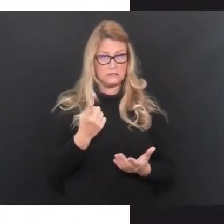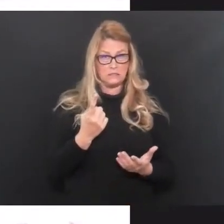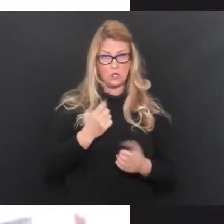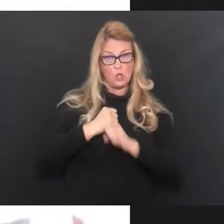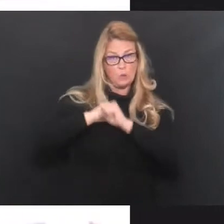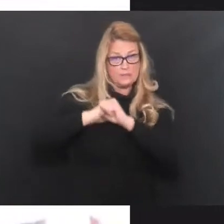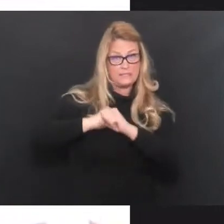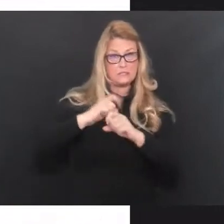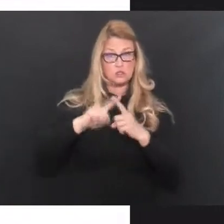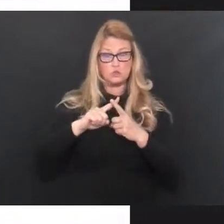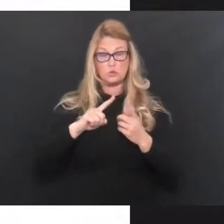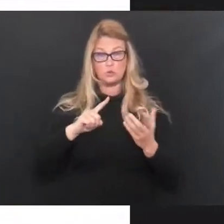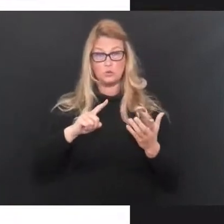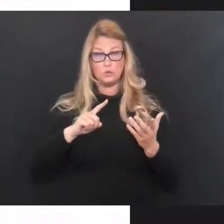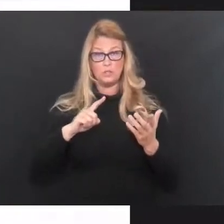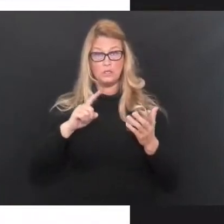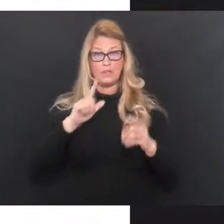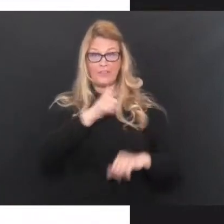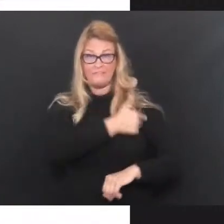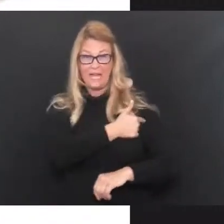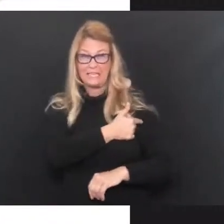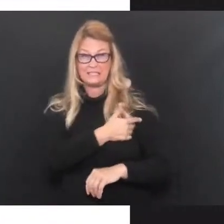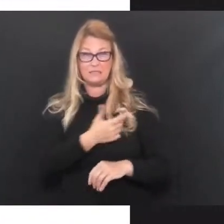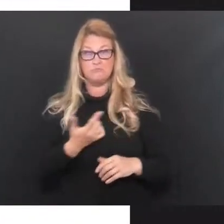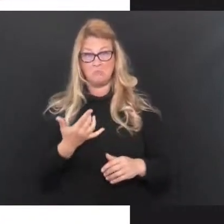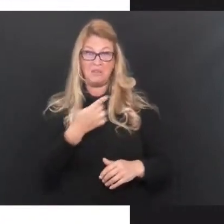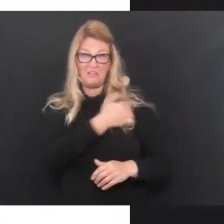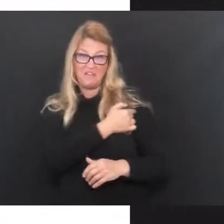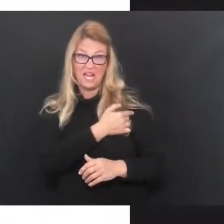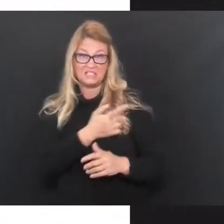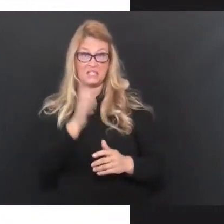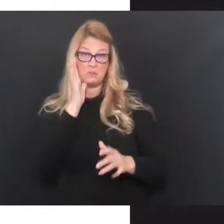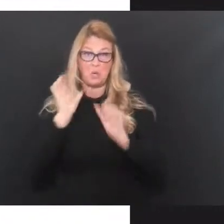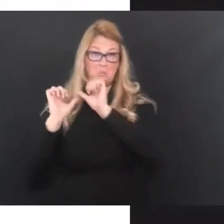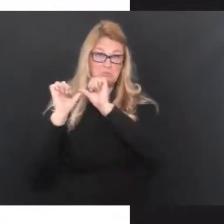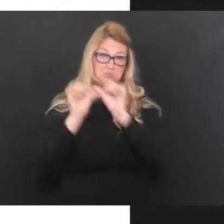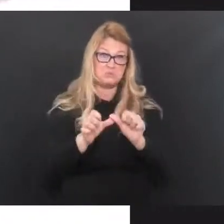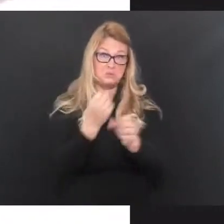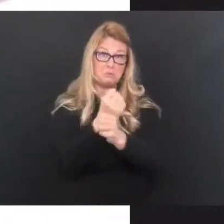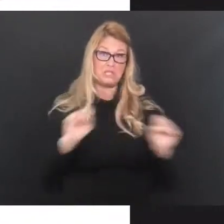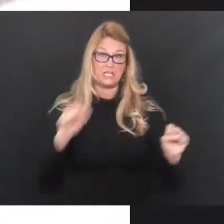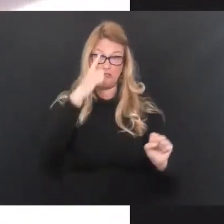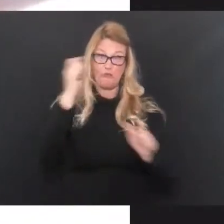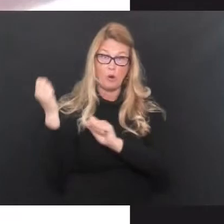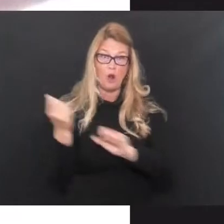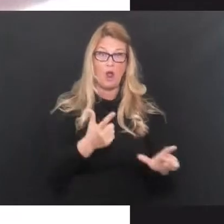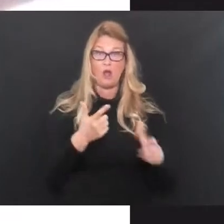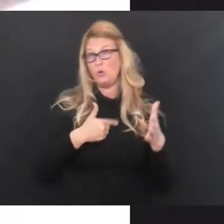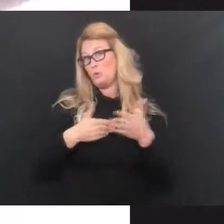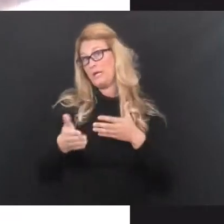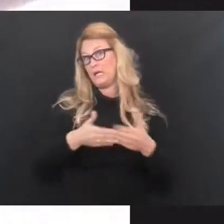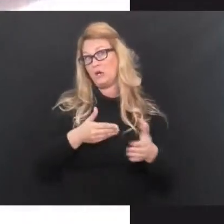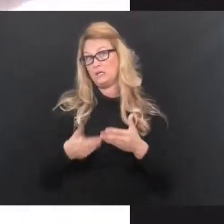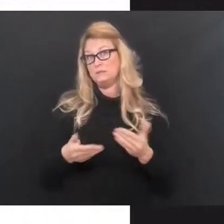resistant to some of the vaccines, or are these vaccines pretty much going to be a protection for everybody, and no matter what the